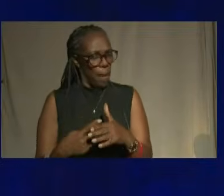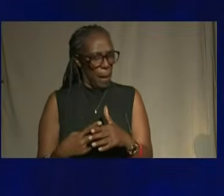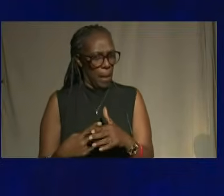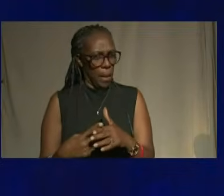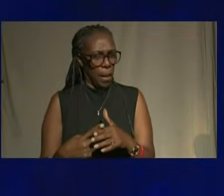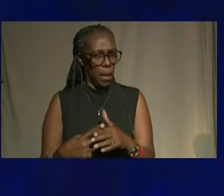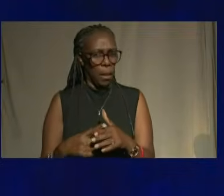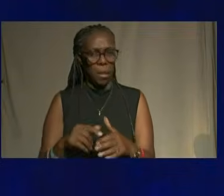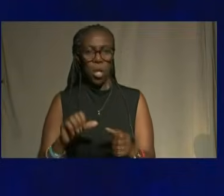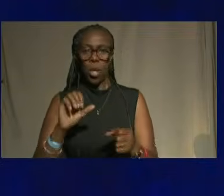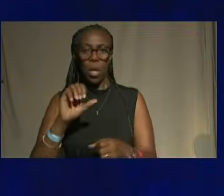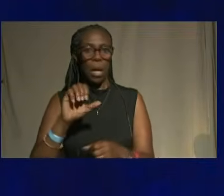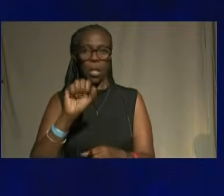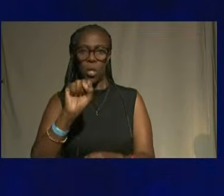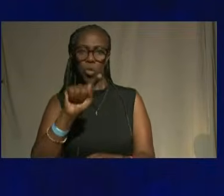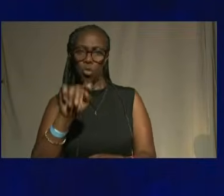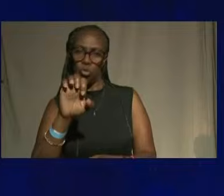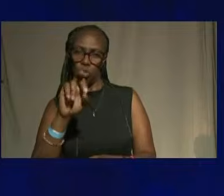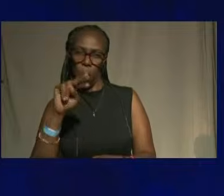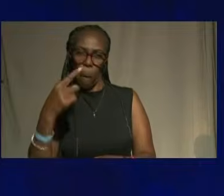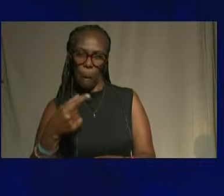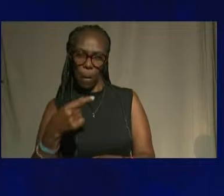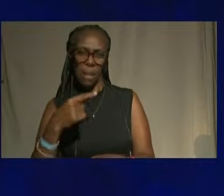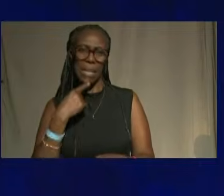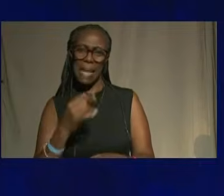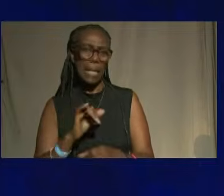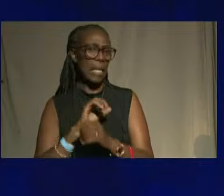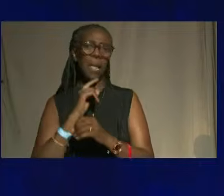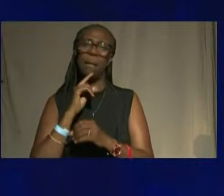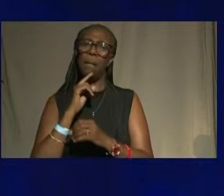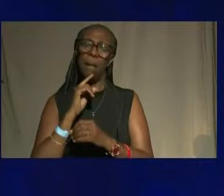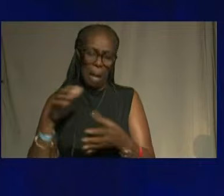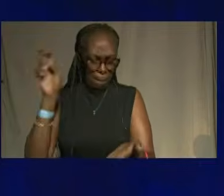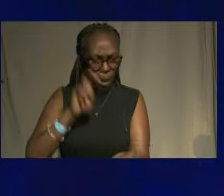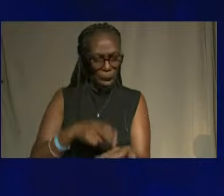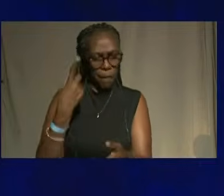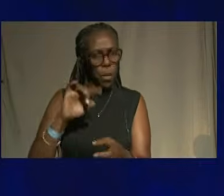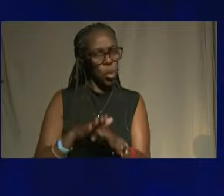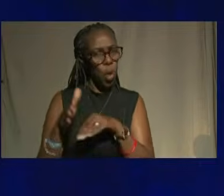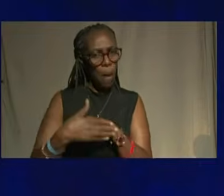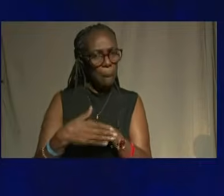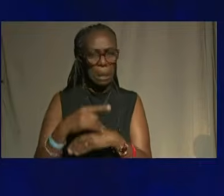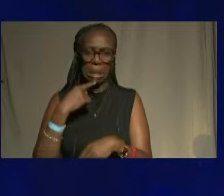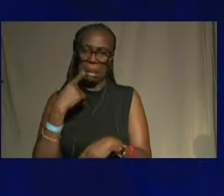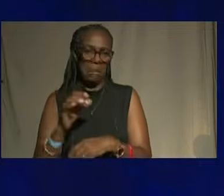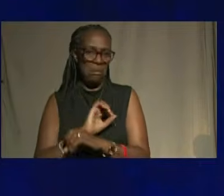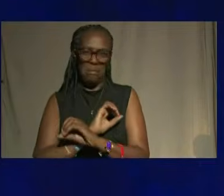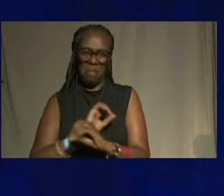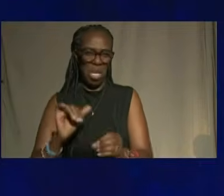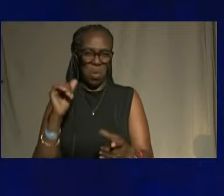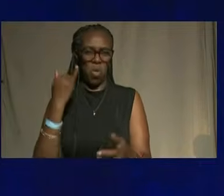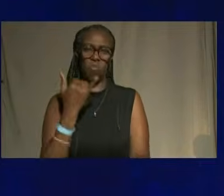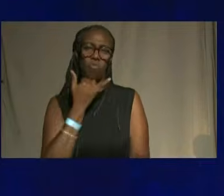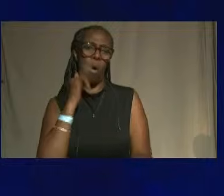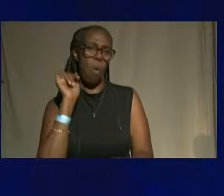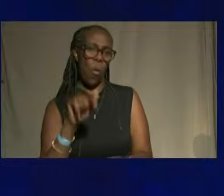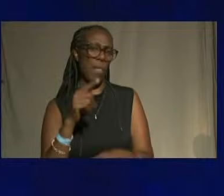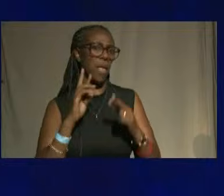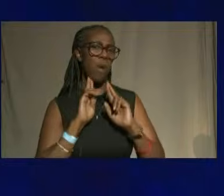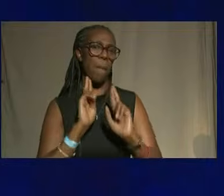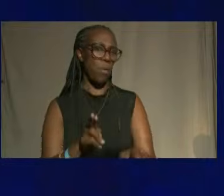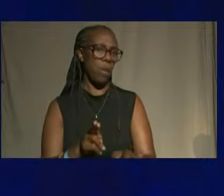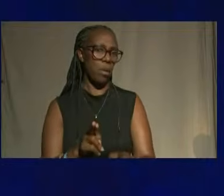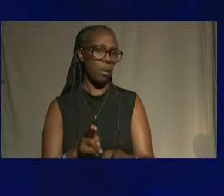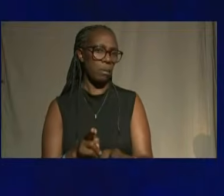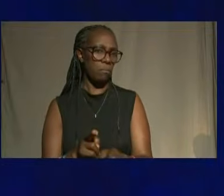said he saw nothing wrong with in the Integrity Commission report. There were clear red flags for money